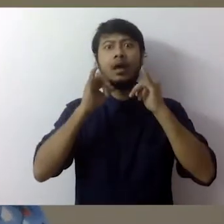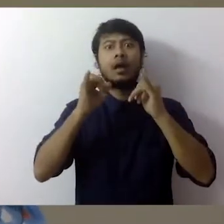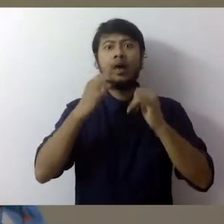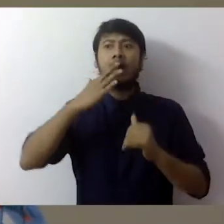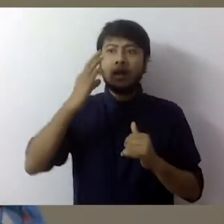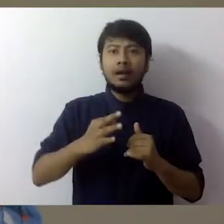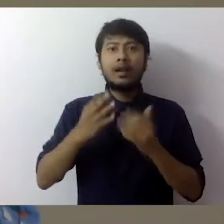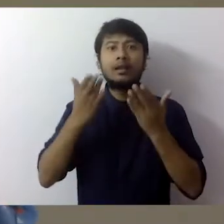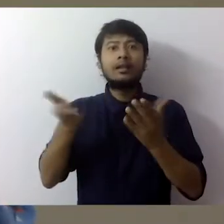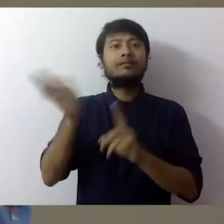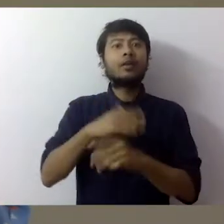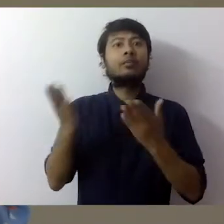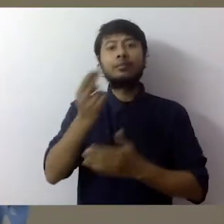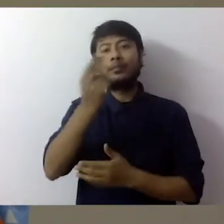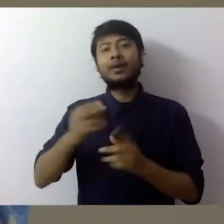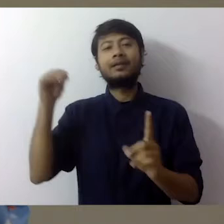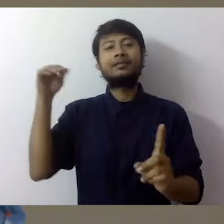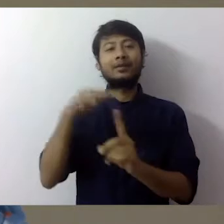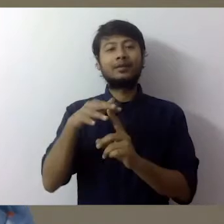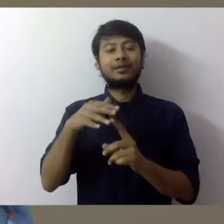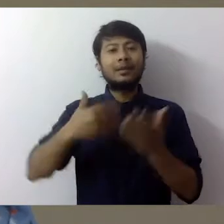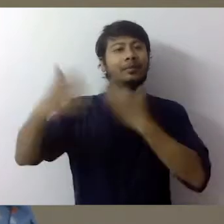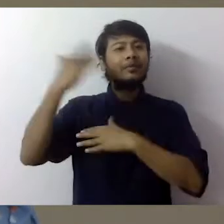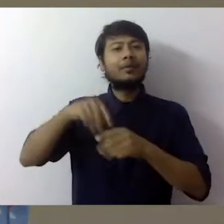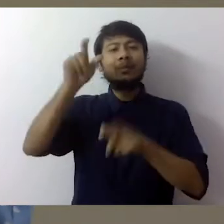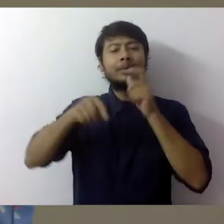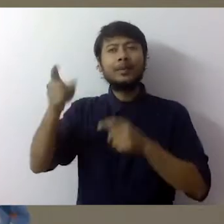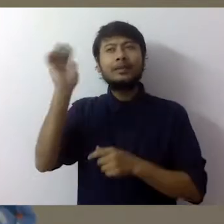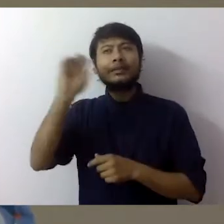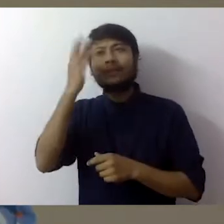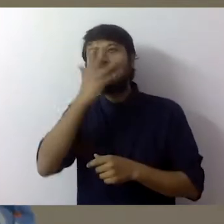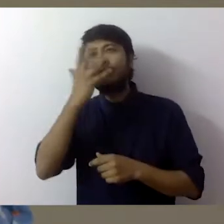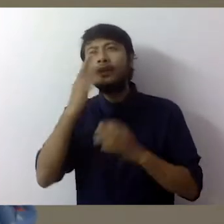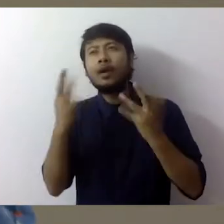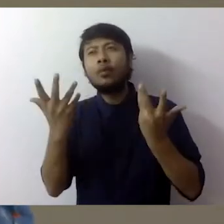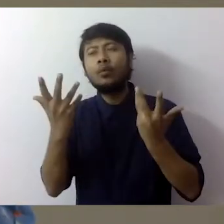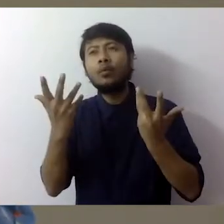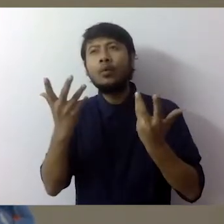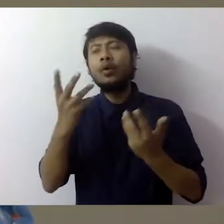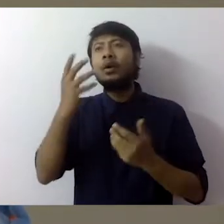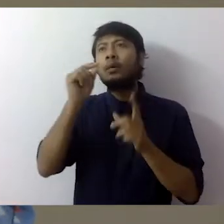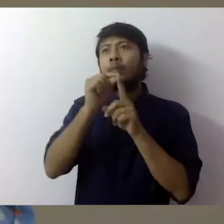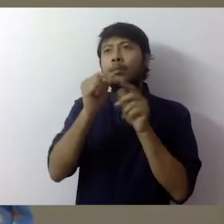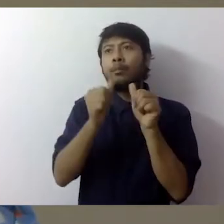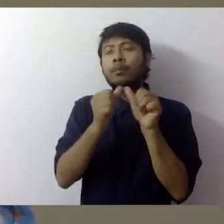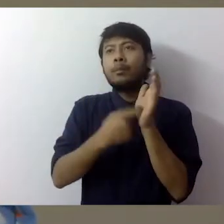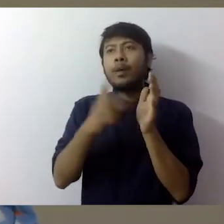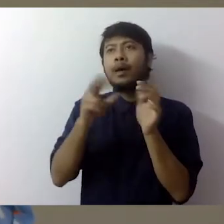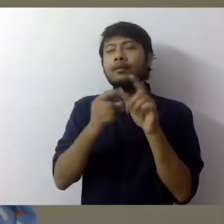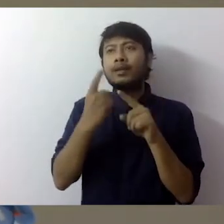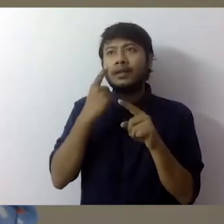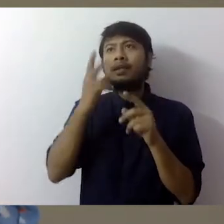these at times influenced how the deities were imagined, which resulted in other painters and